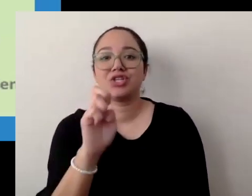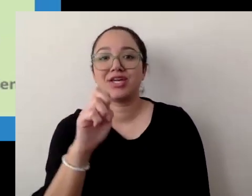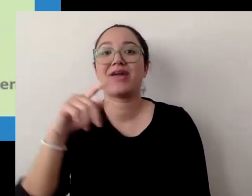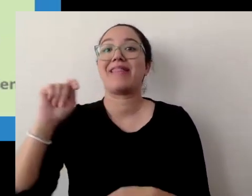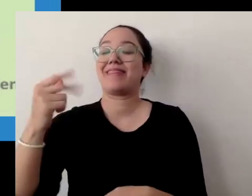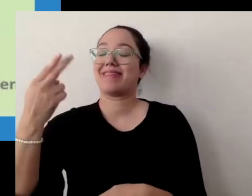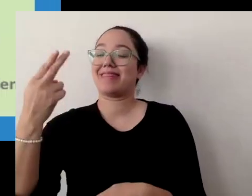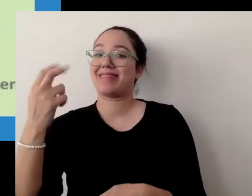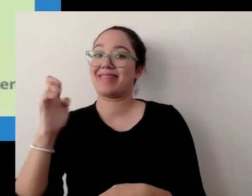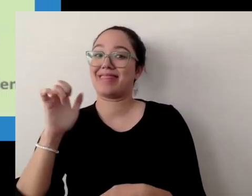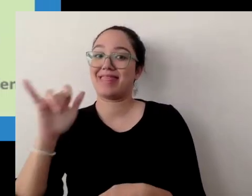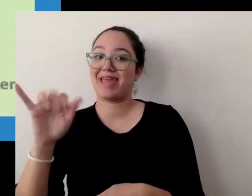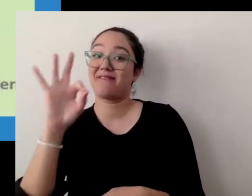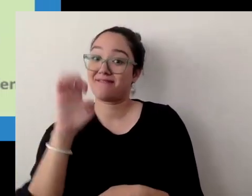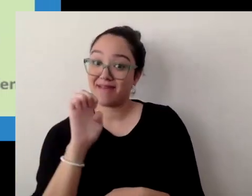masculine.